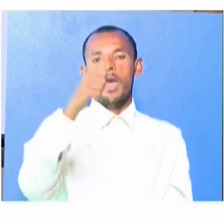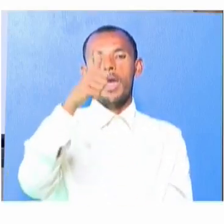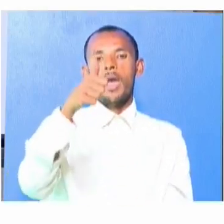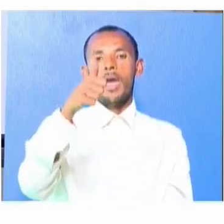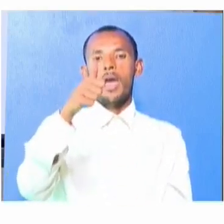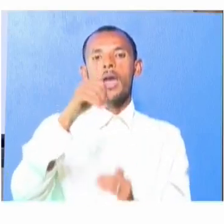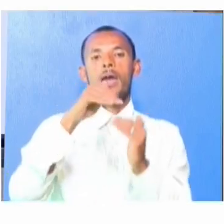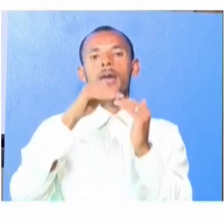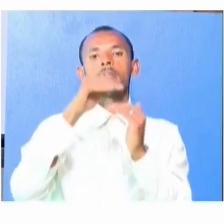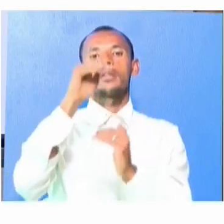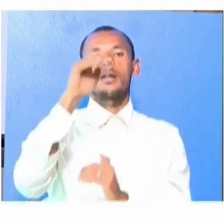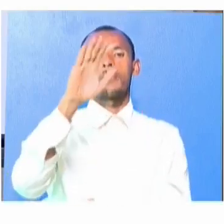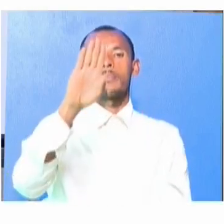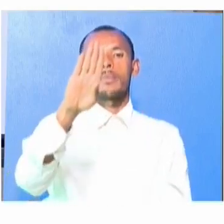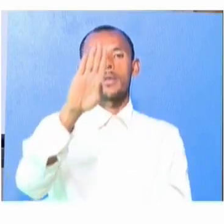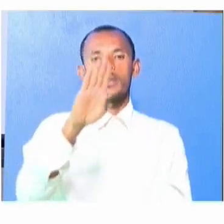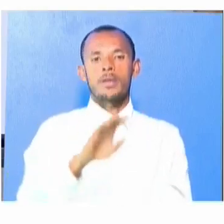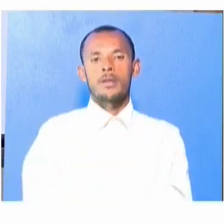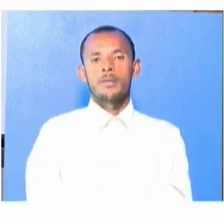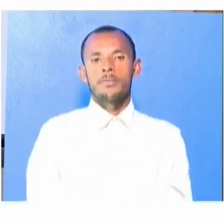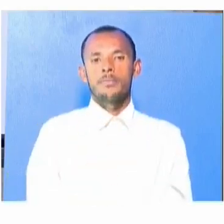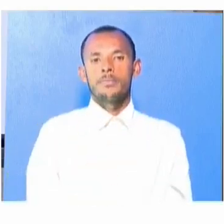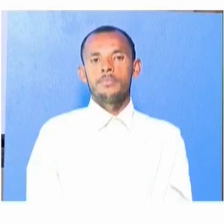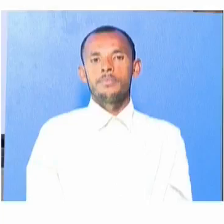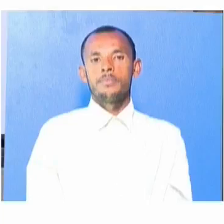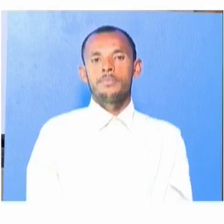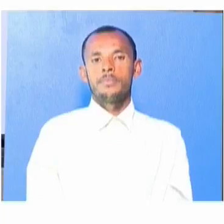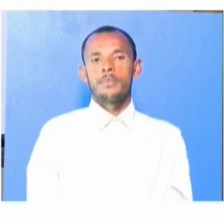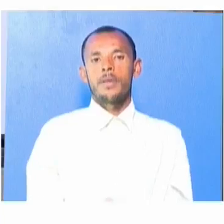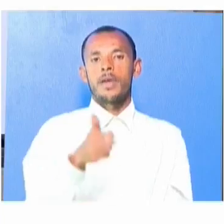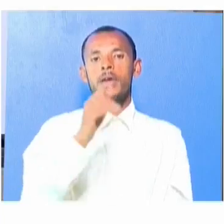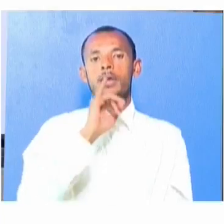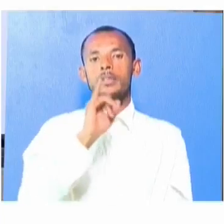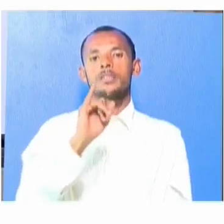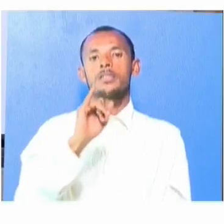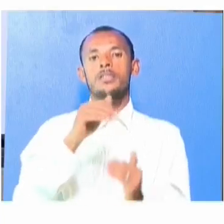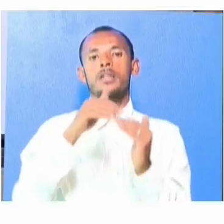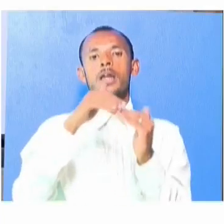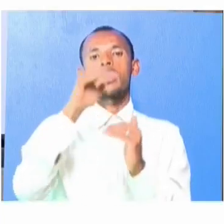A is greater than B. A is greater